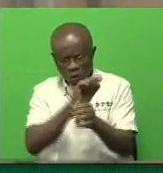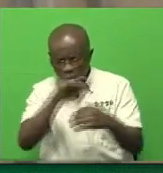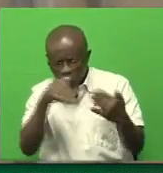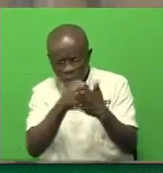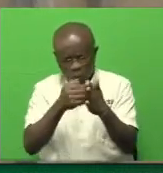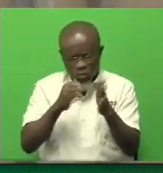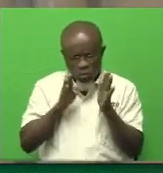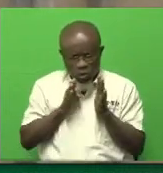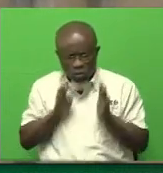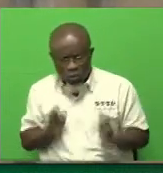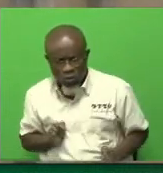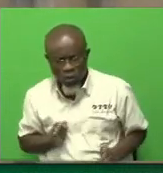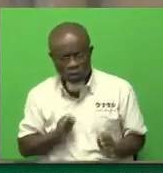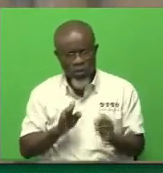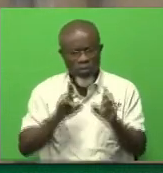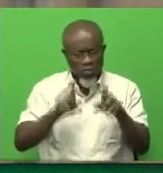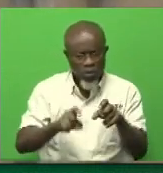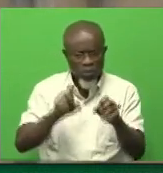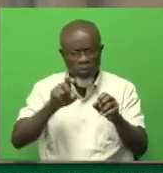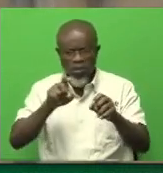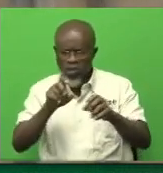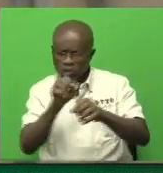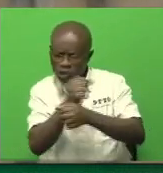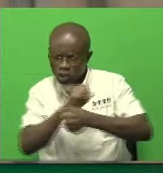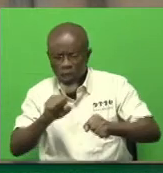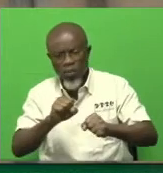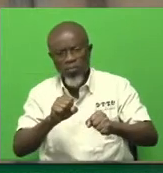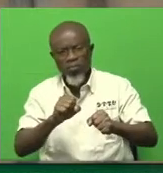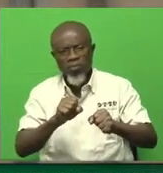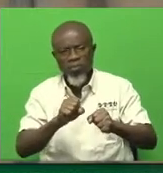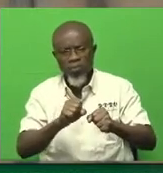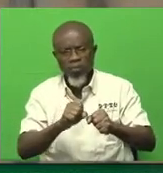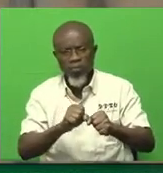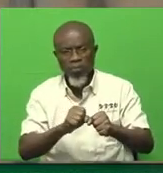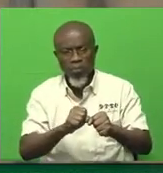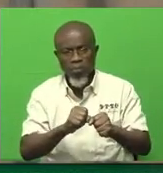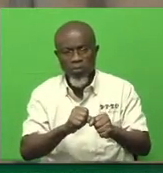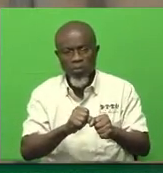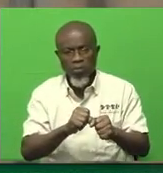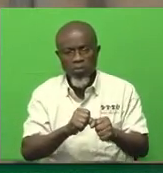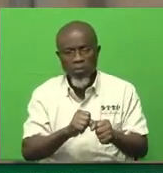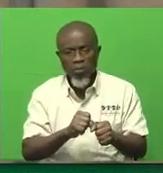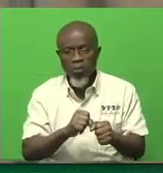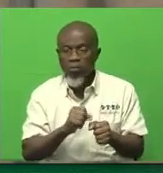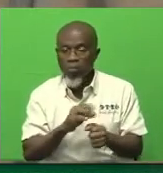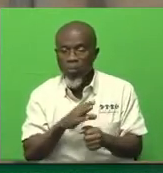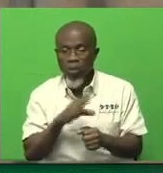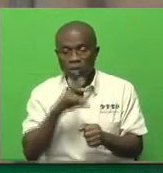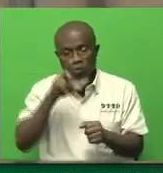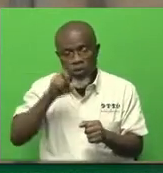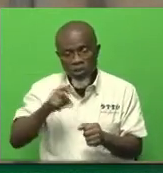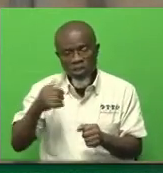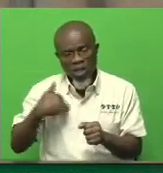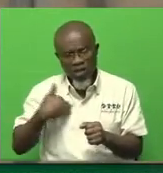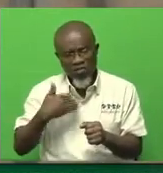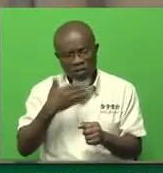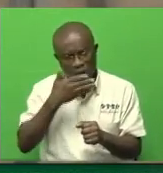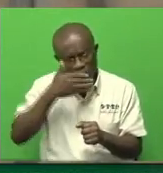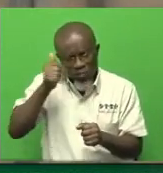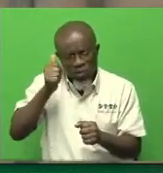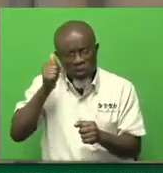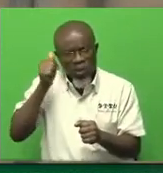and the way forward that who and Dr Ted Ross indicated was to transform our attitudes